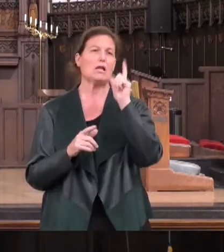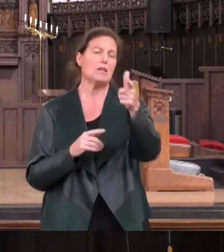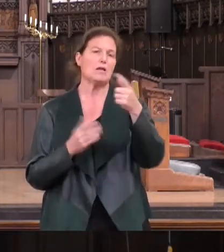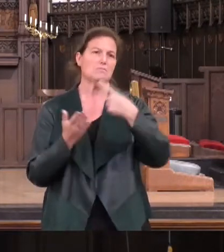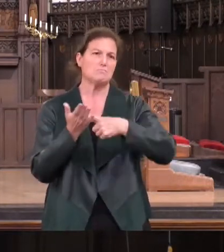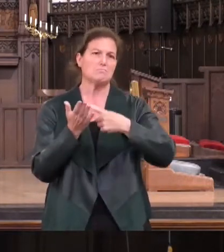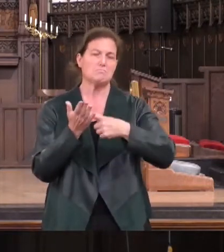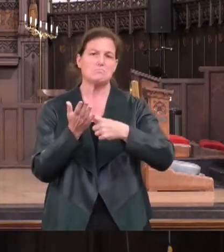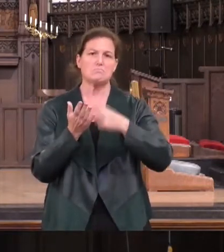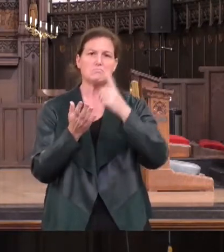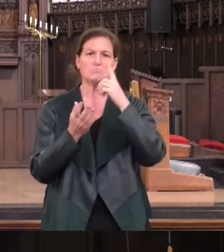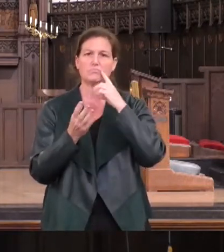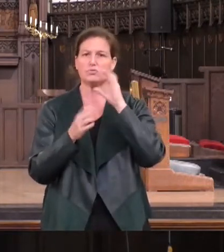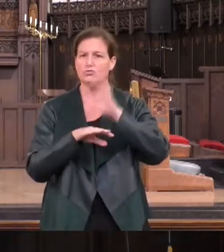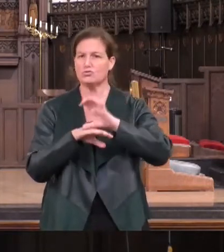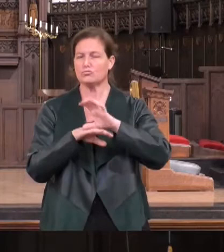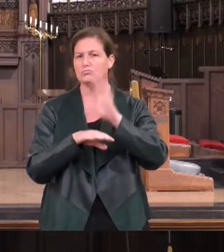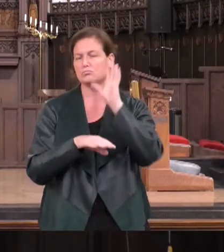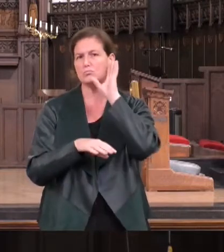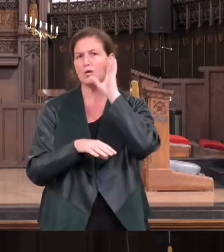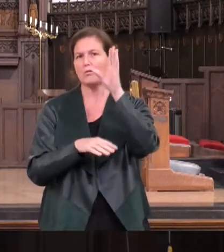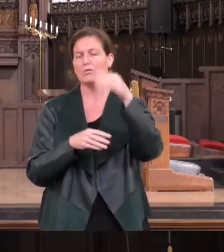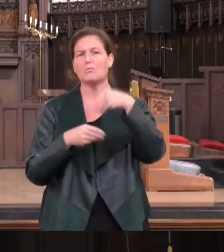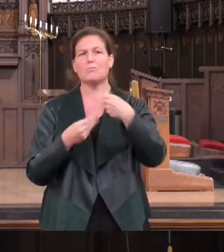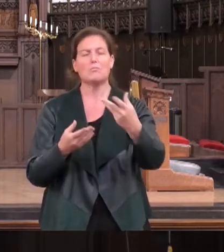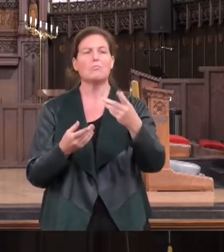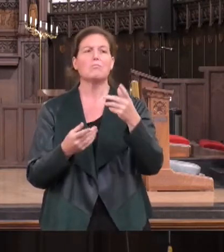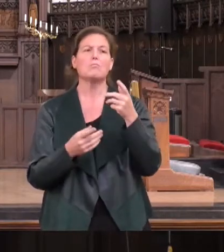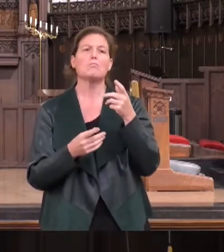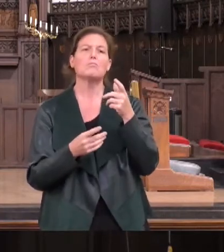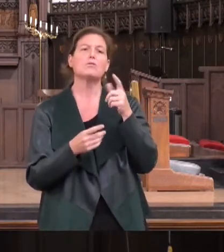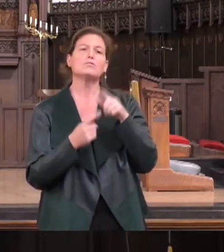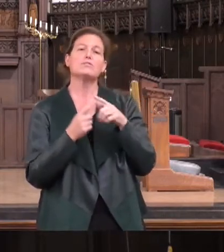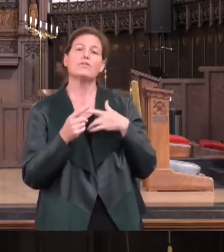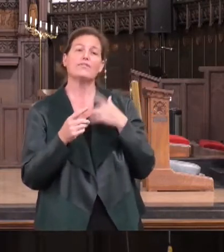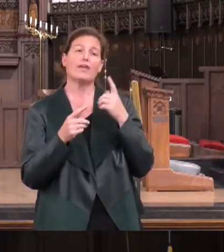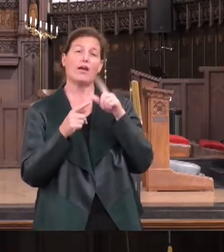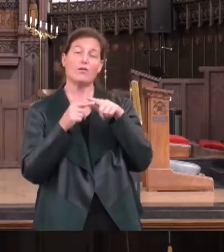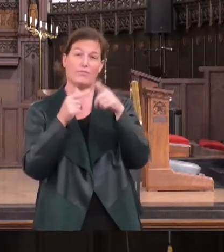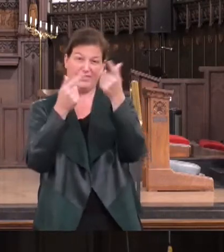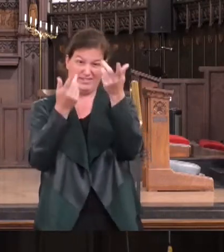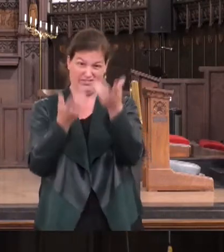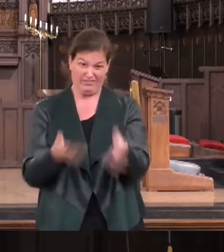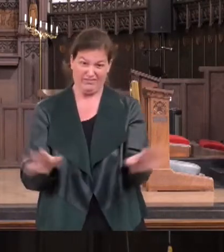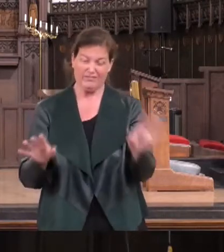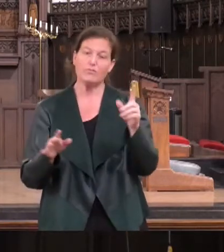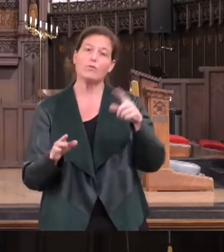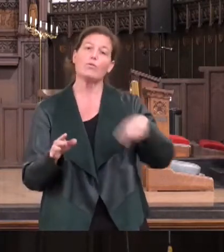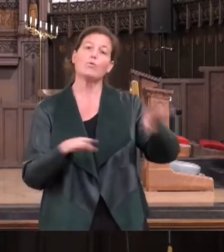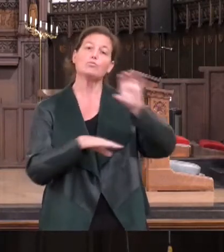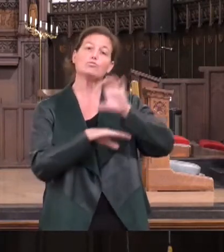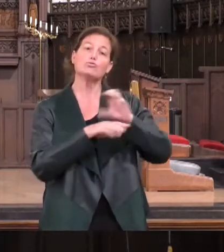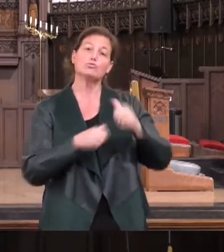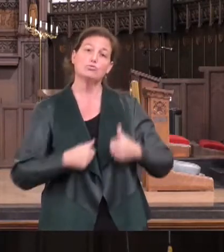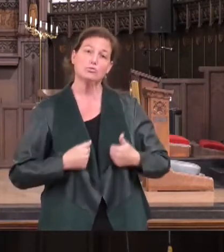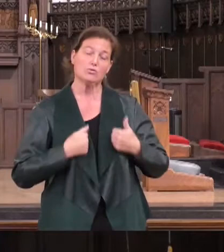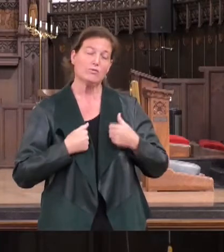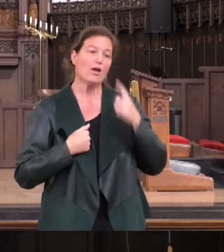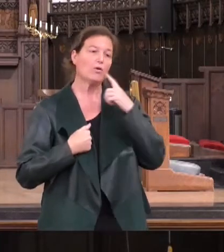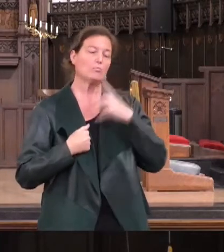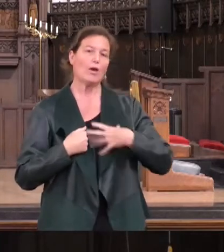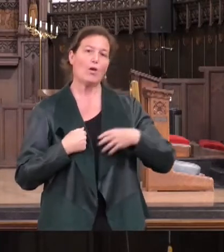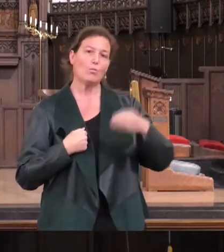of the Mass Council of Churches, said that she feared that at the end of this, only wealthy white churches would be left